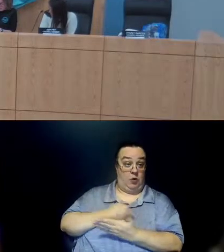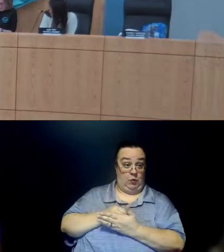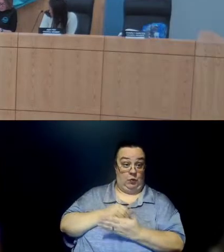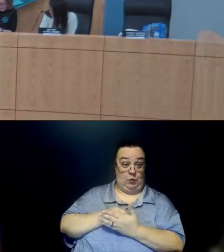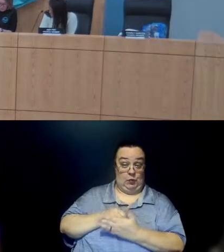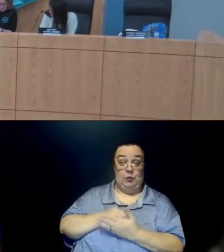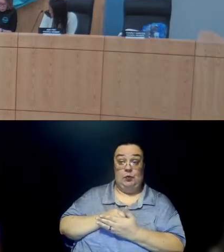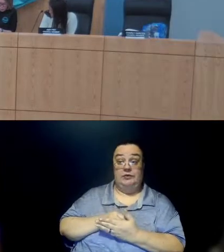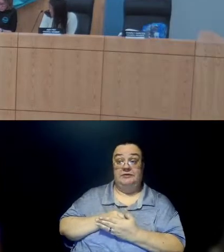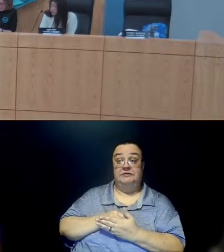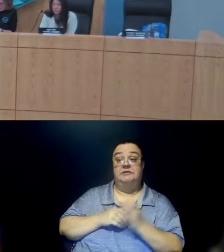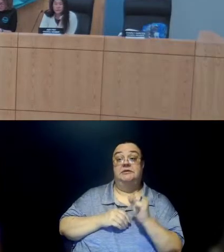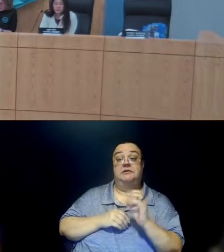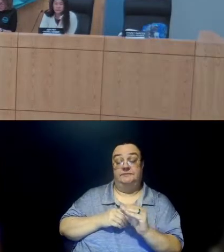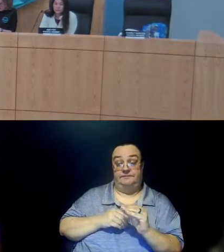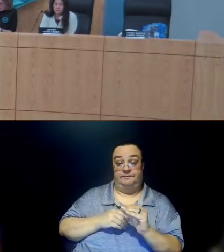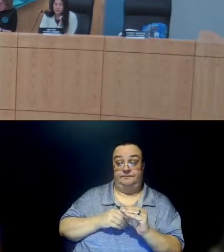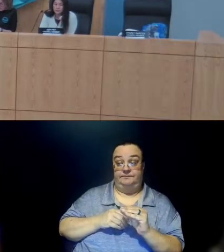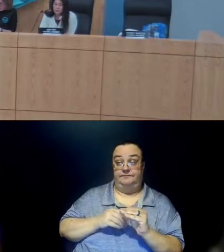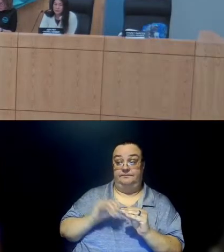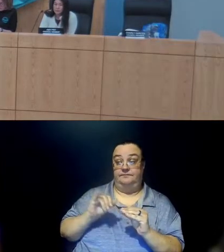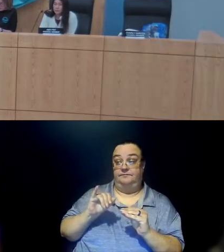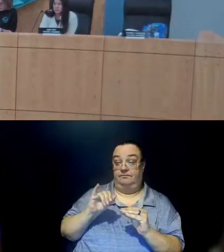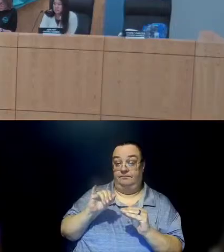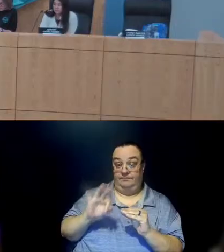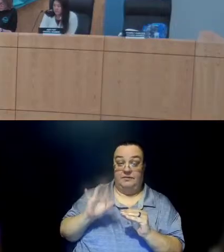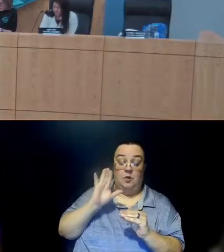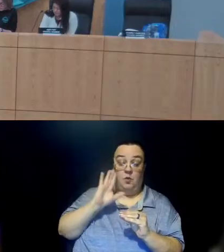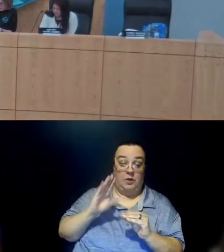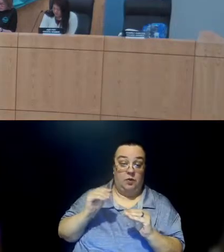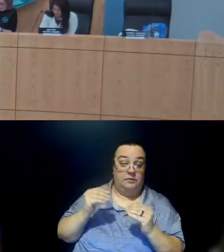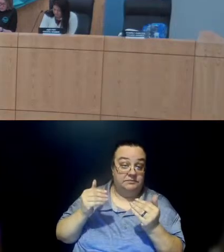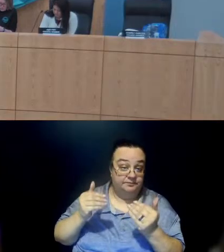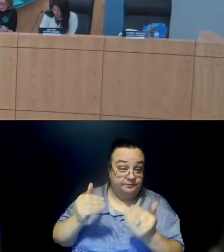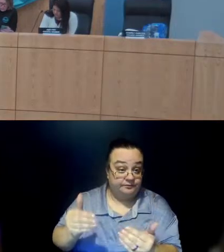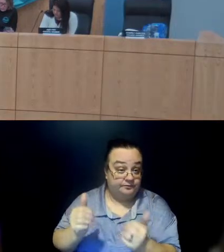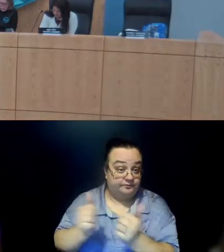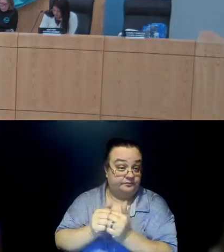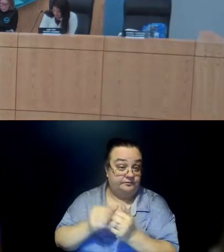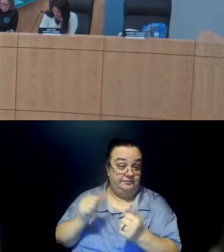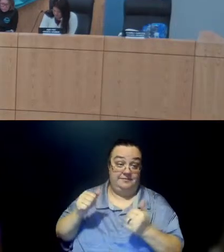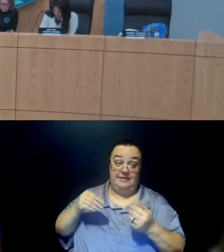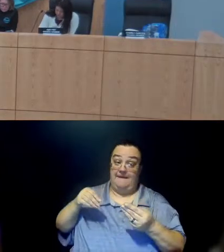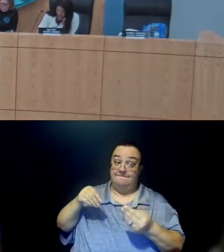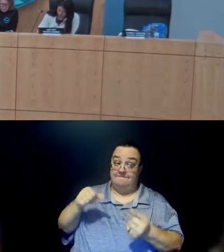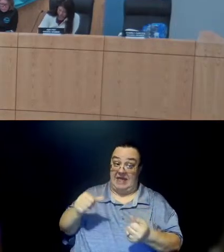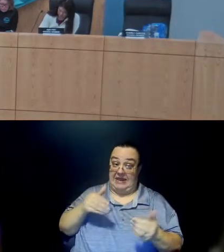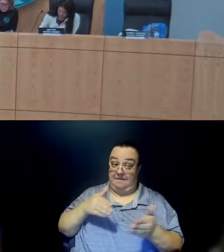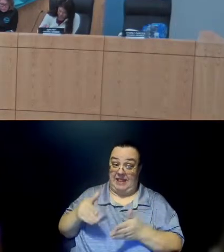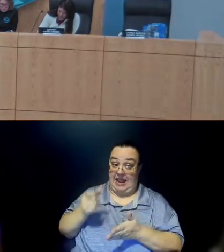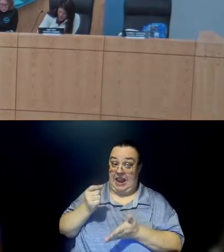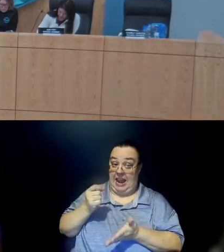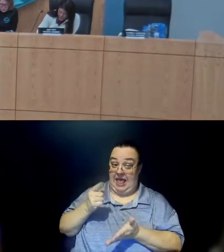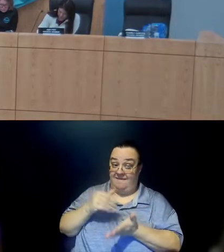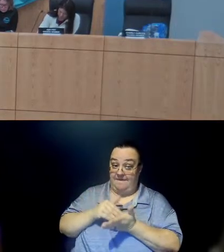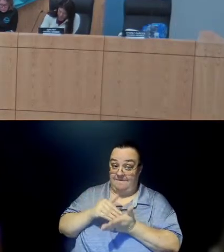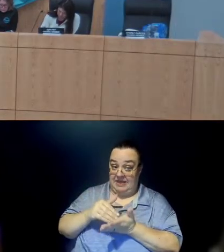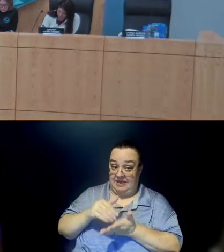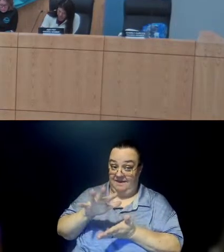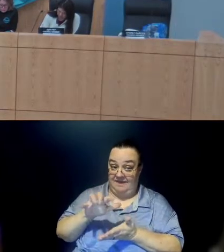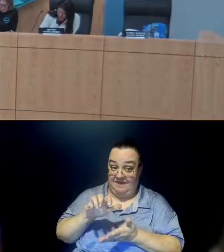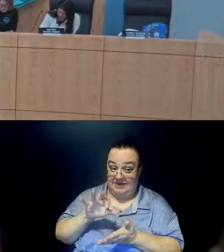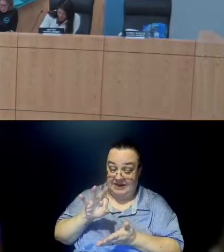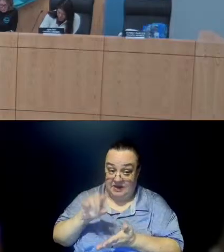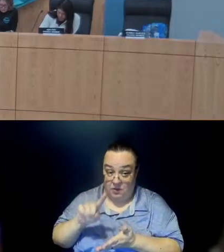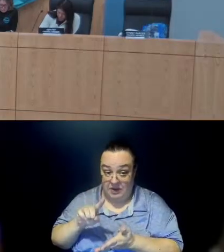So if we are going to move forward with a spending plan of 11,591,000, then